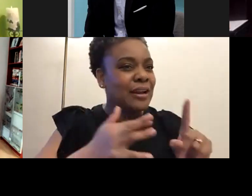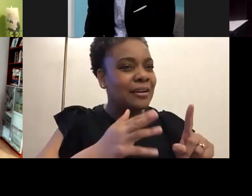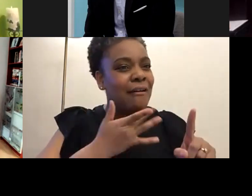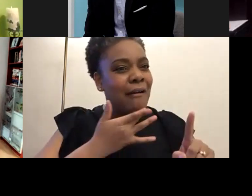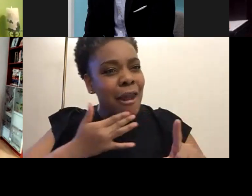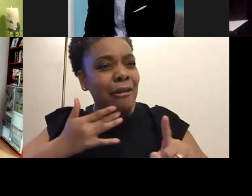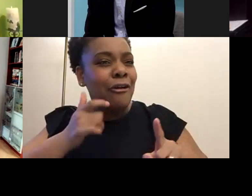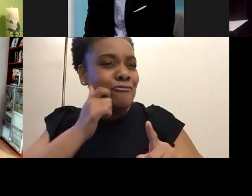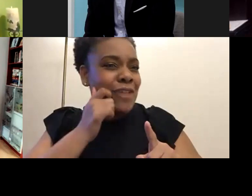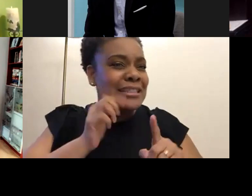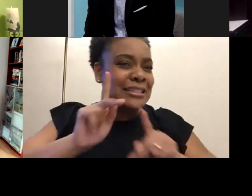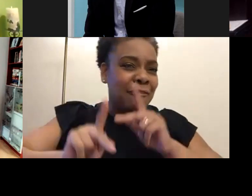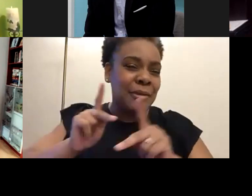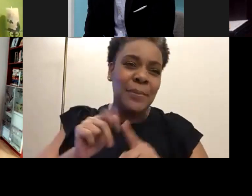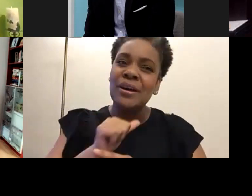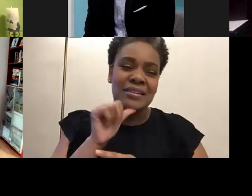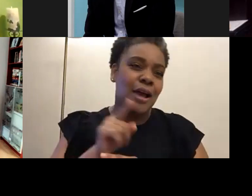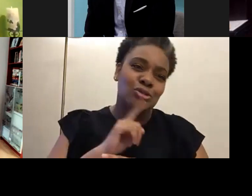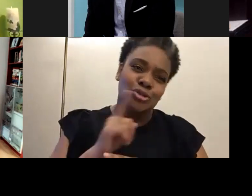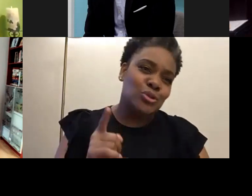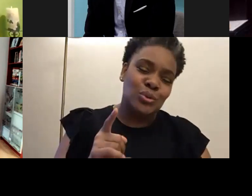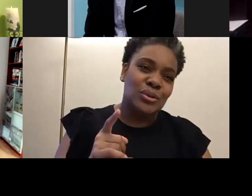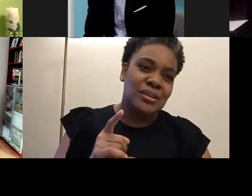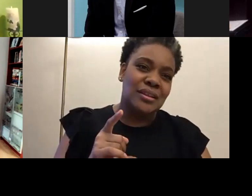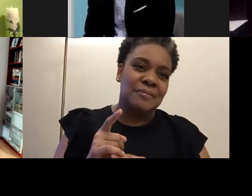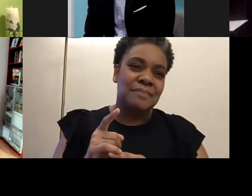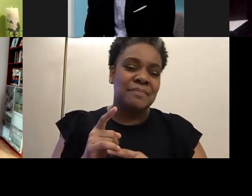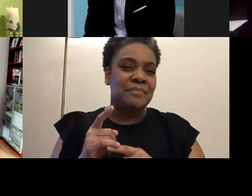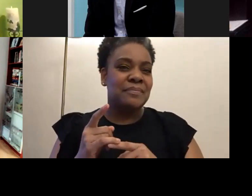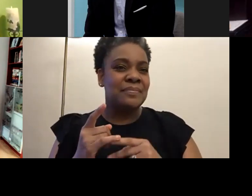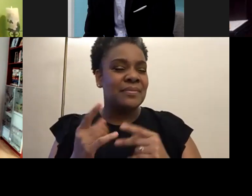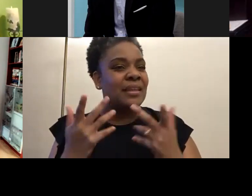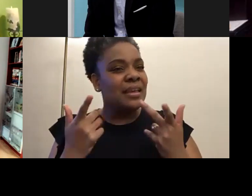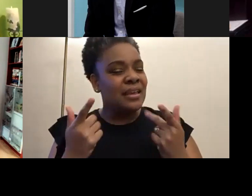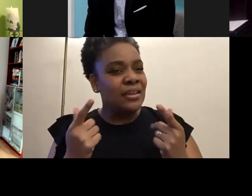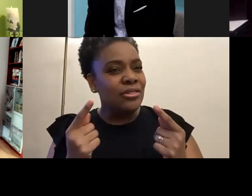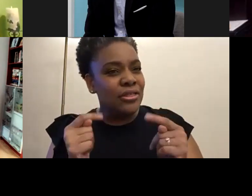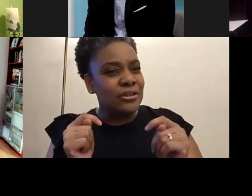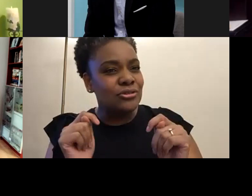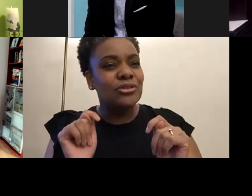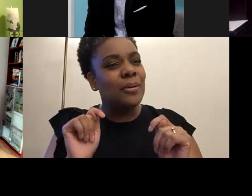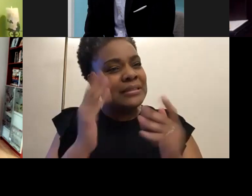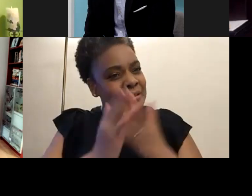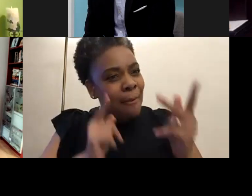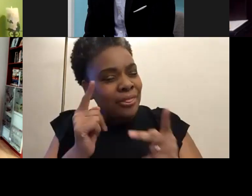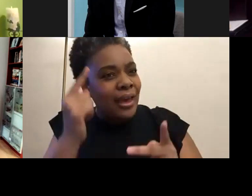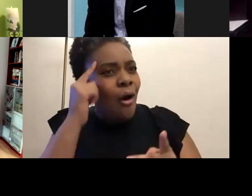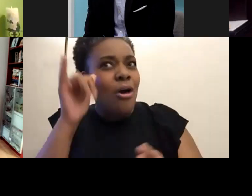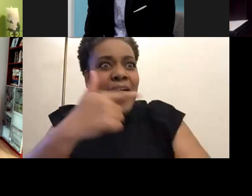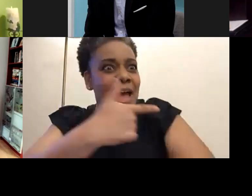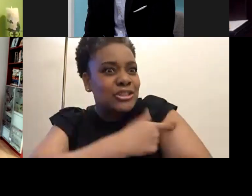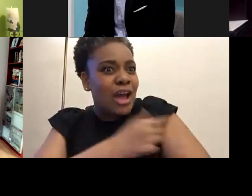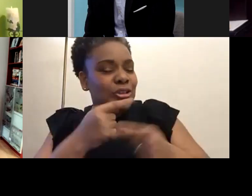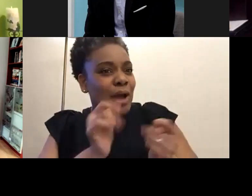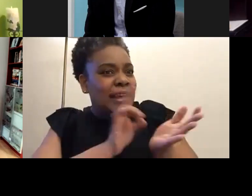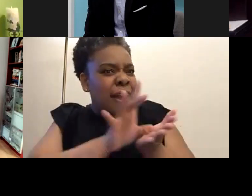conversations that I'm not taking the vaccine because they put a chip in there, because they're trying to get rid of us, they're trying to execute this, and they